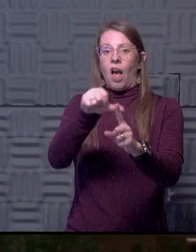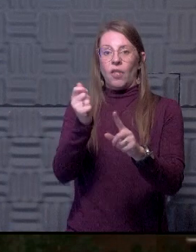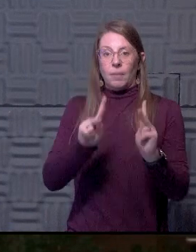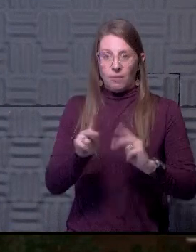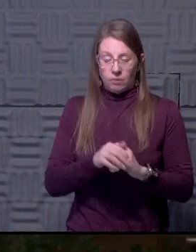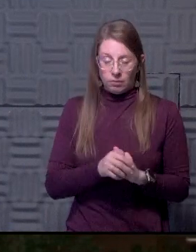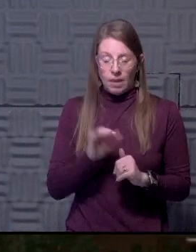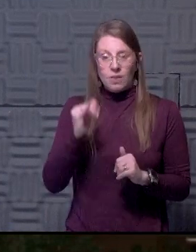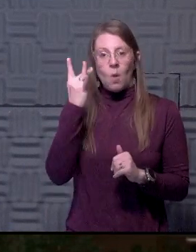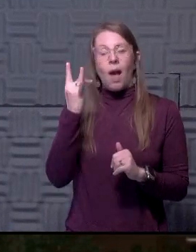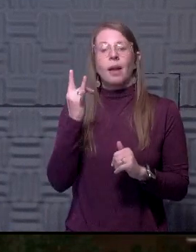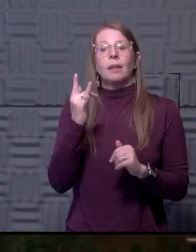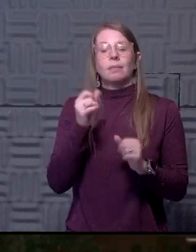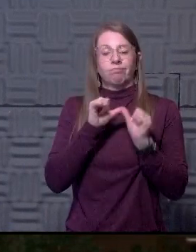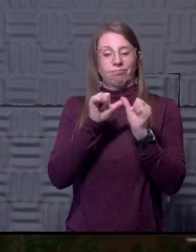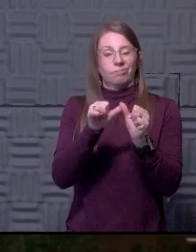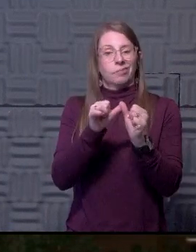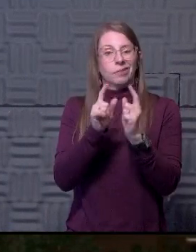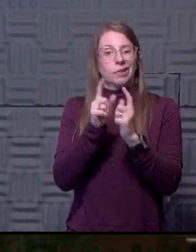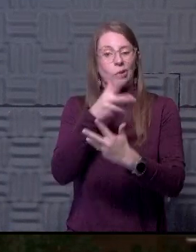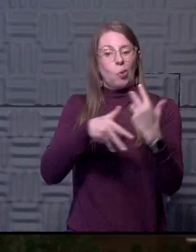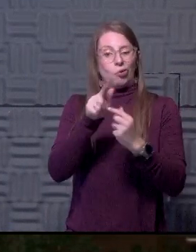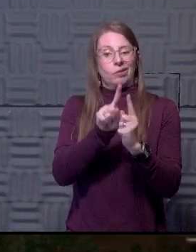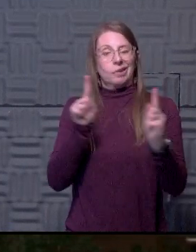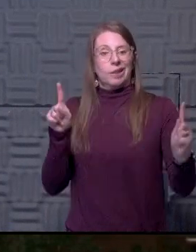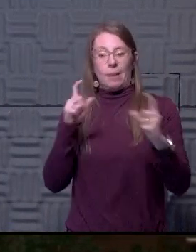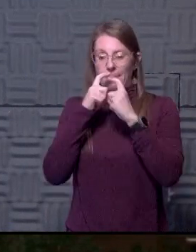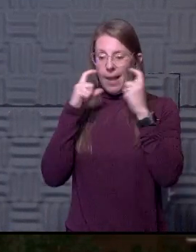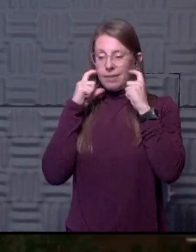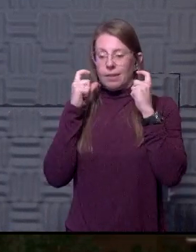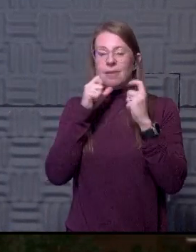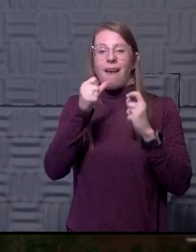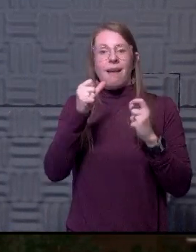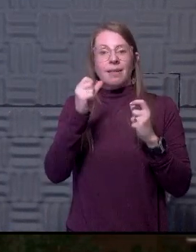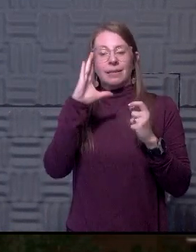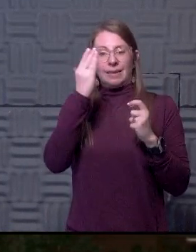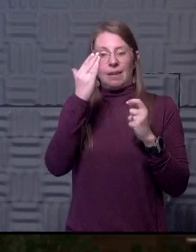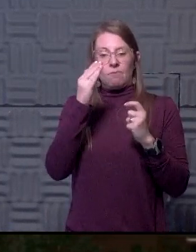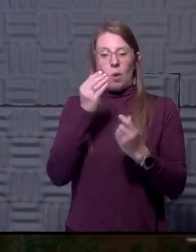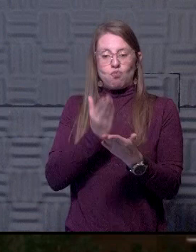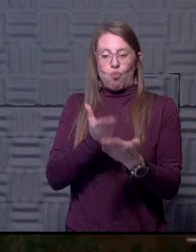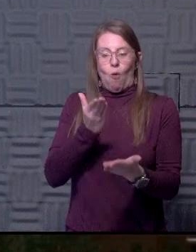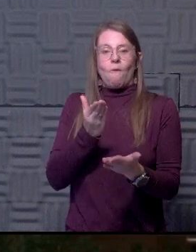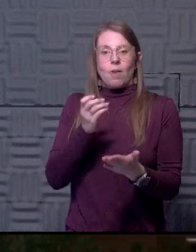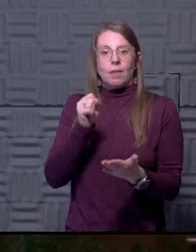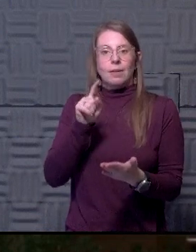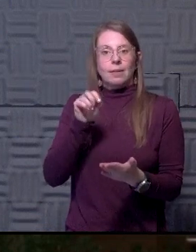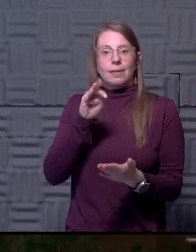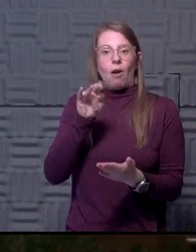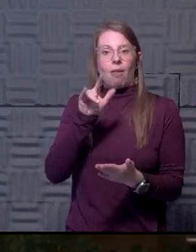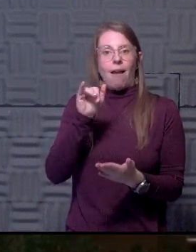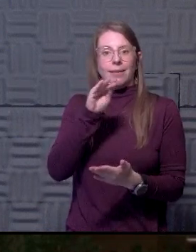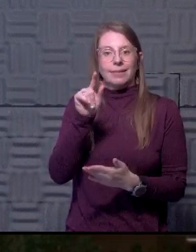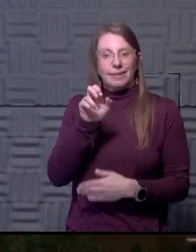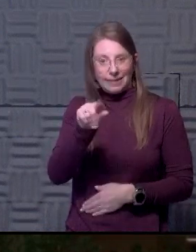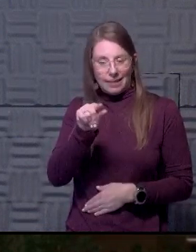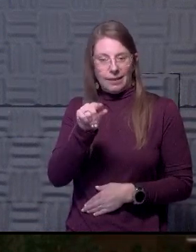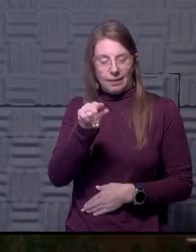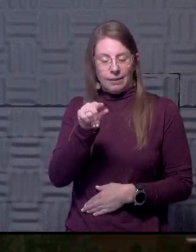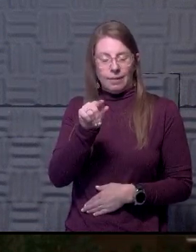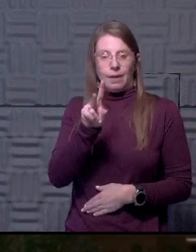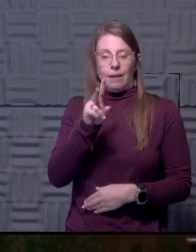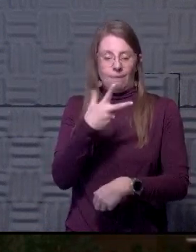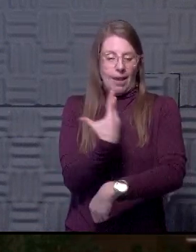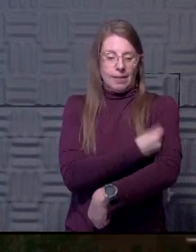continue doing social distancing and masking because there does not appear to be proof yet that these are sterilizing vaccines. The only study that